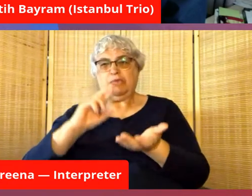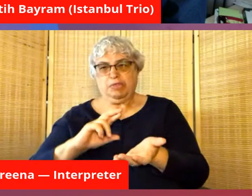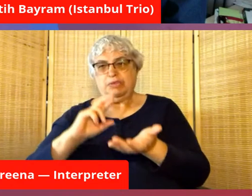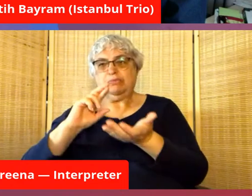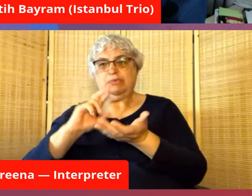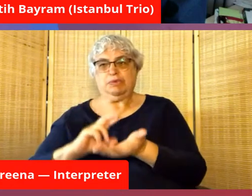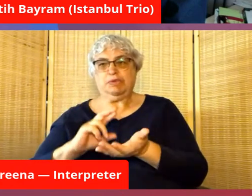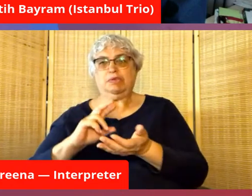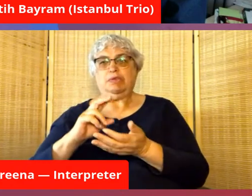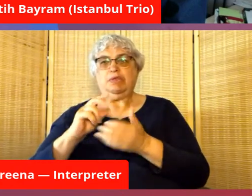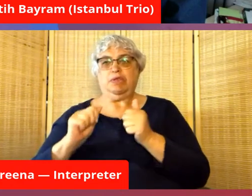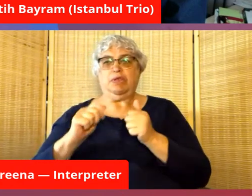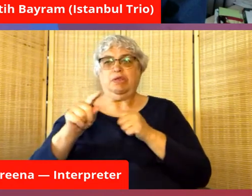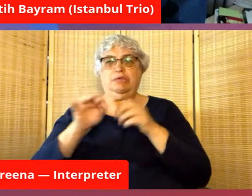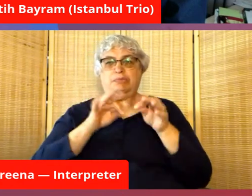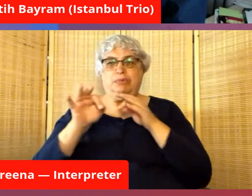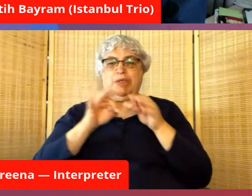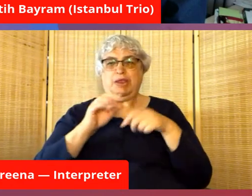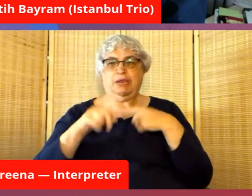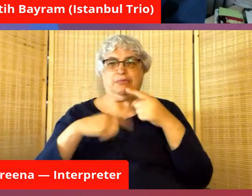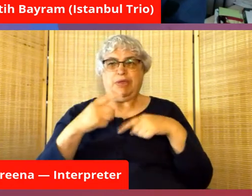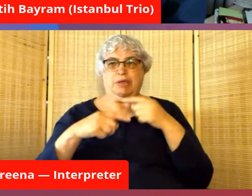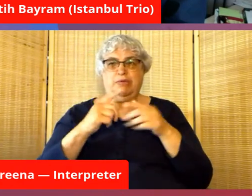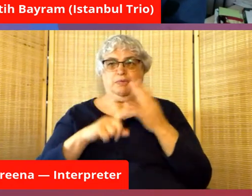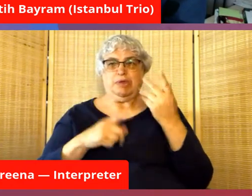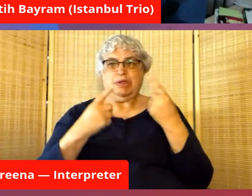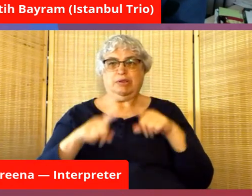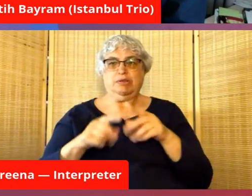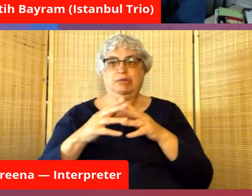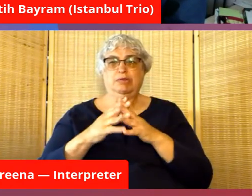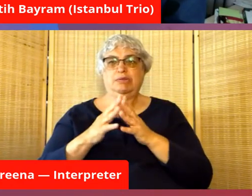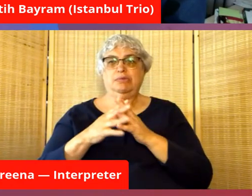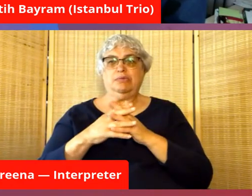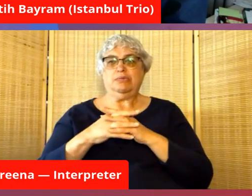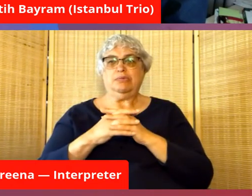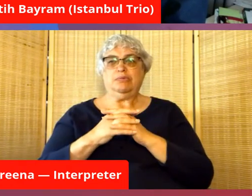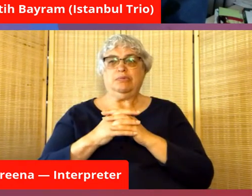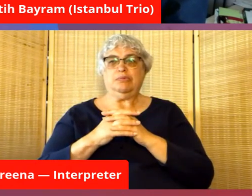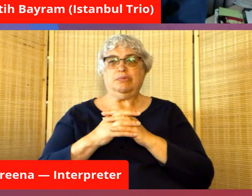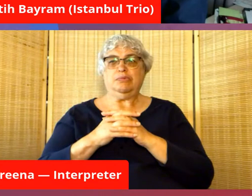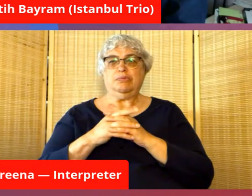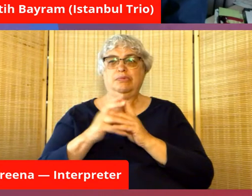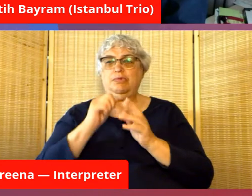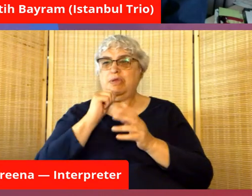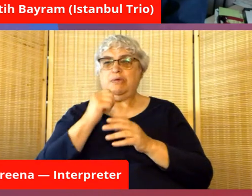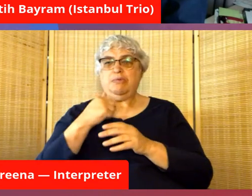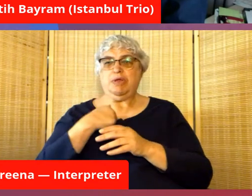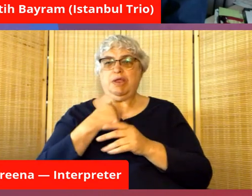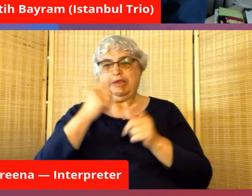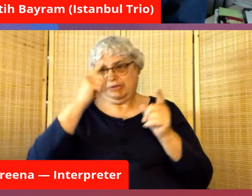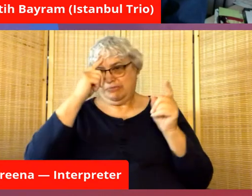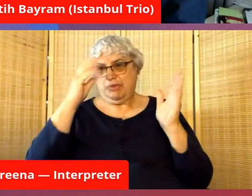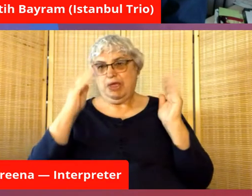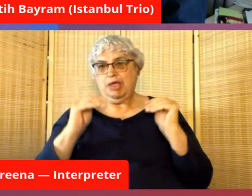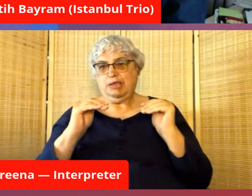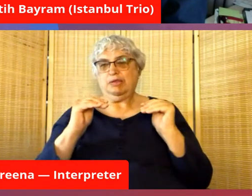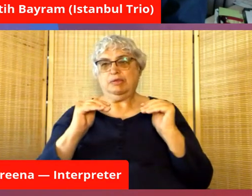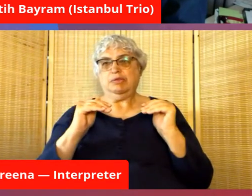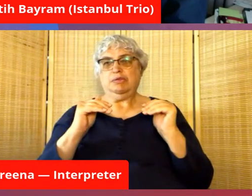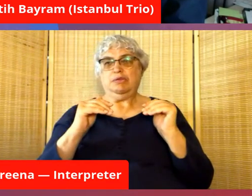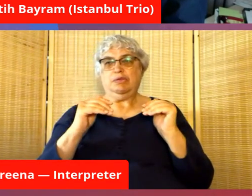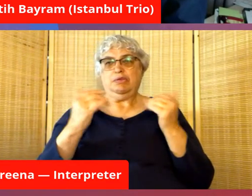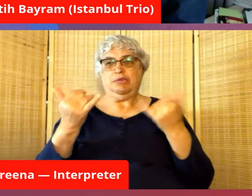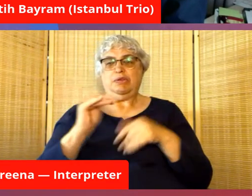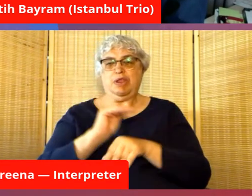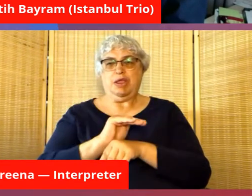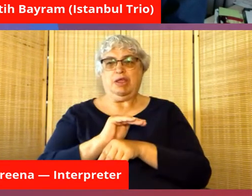sound that I heard. Can you speak to that a little bit? Yes, actually, this was not one of the pieces that I was expecting to hear tonight.